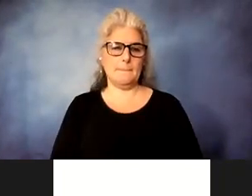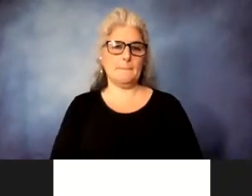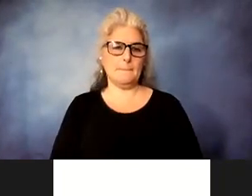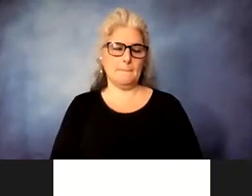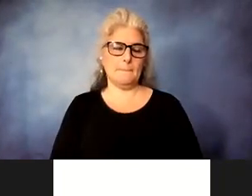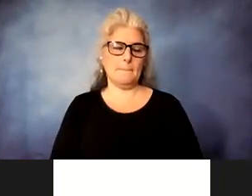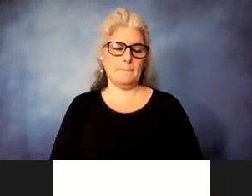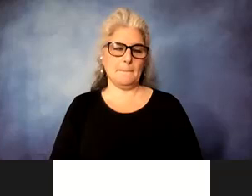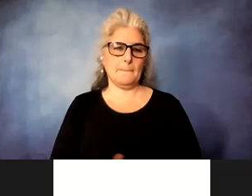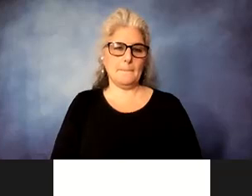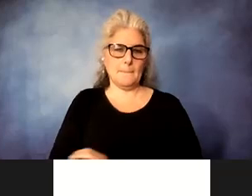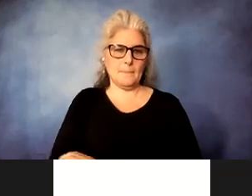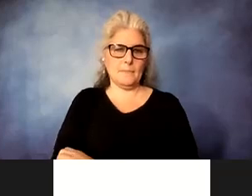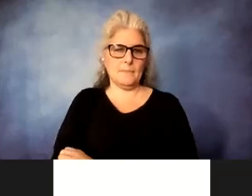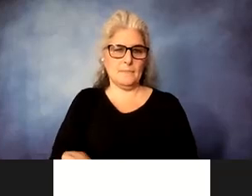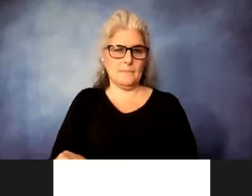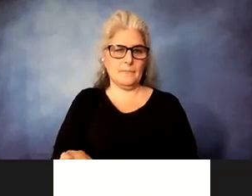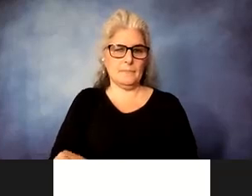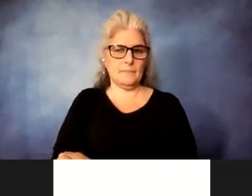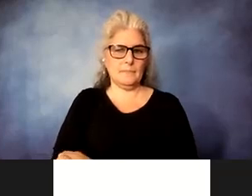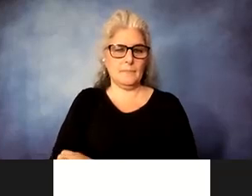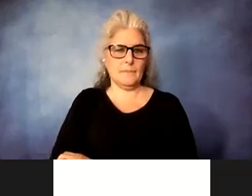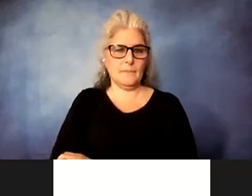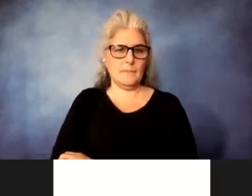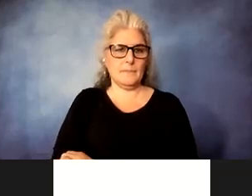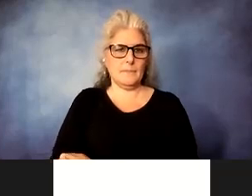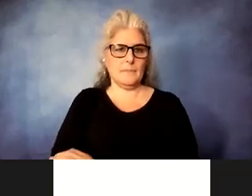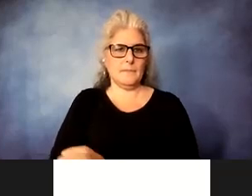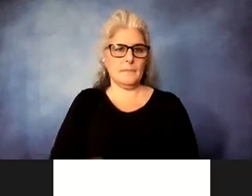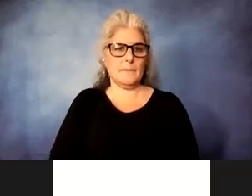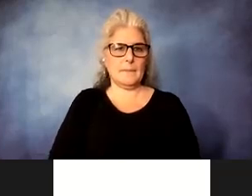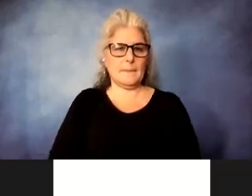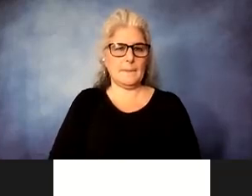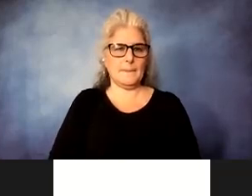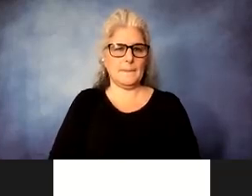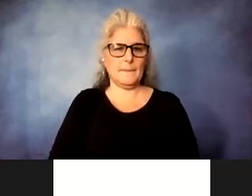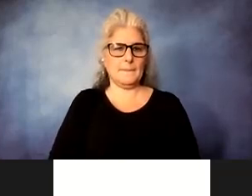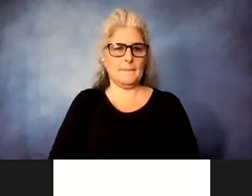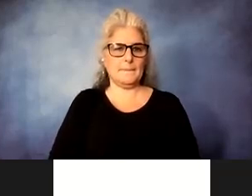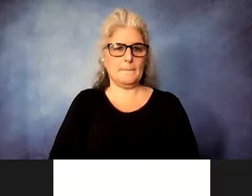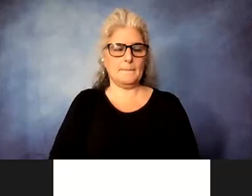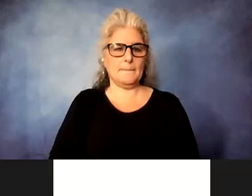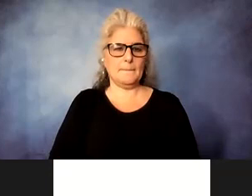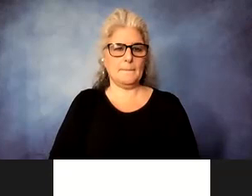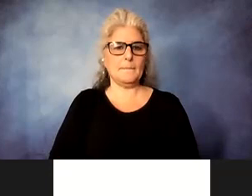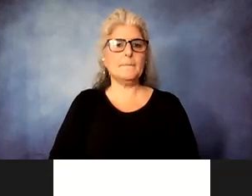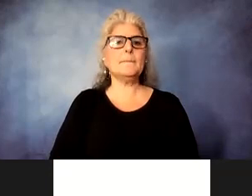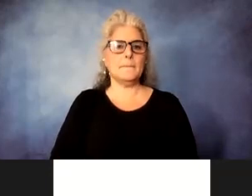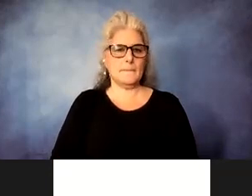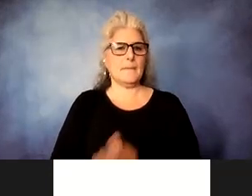name of each candidate or choice you have selected. Open white. You have now fully voted this